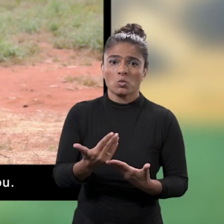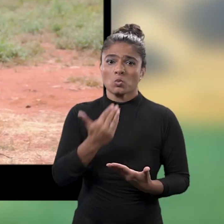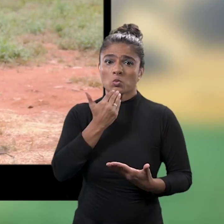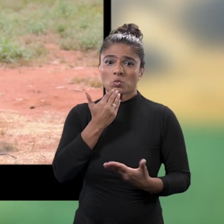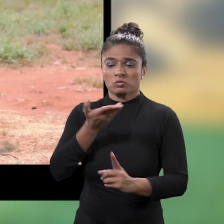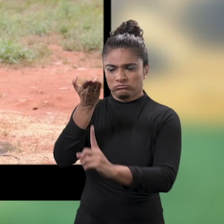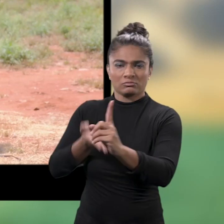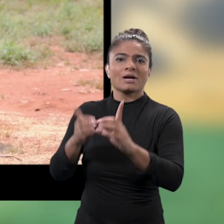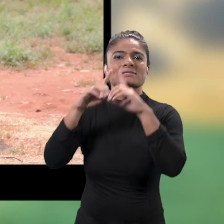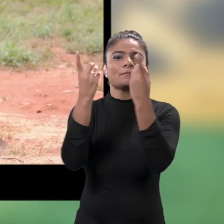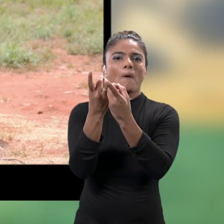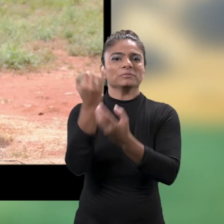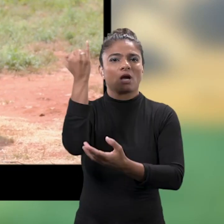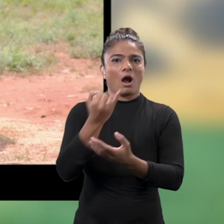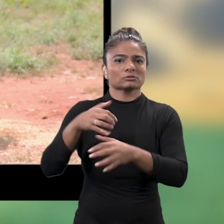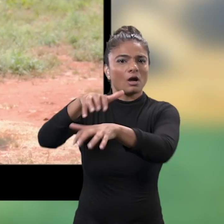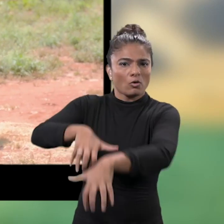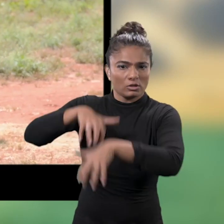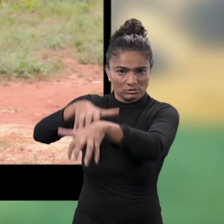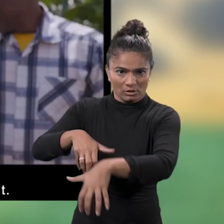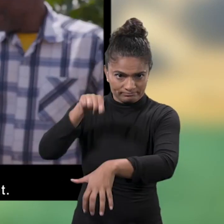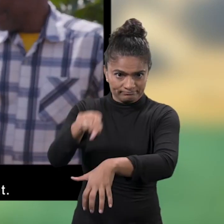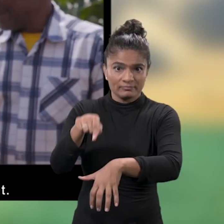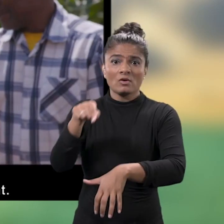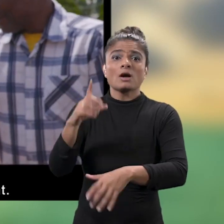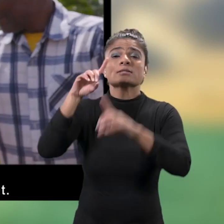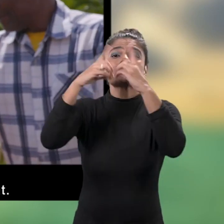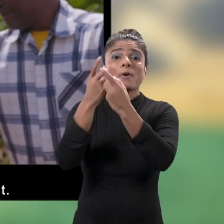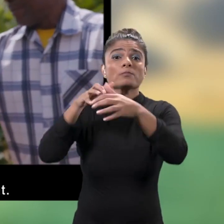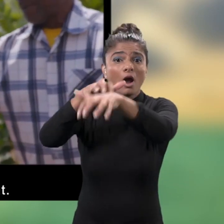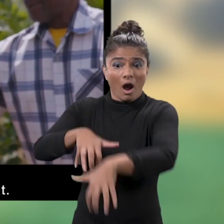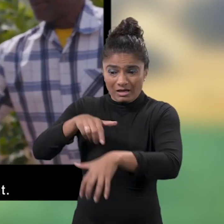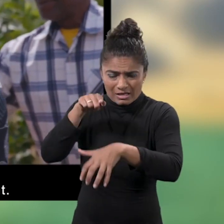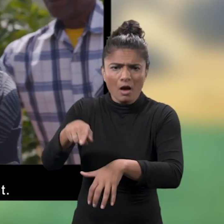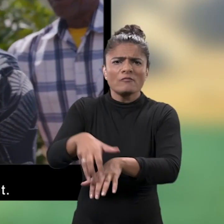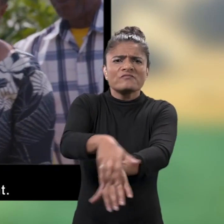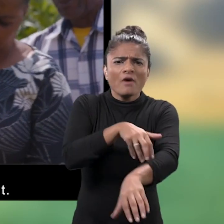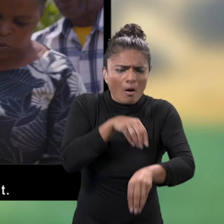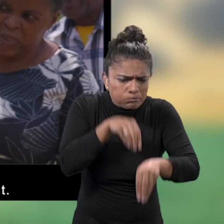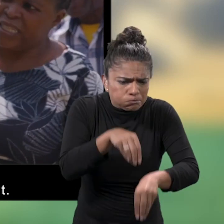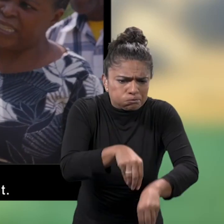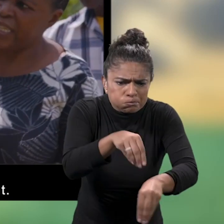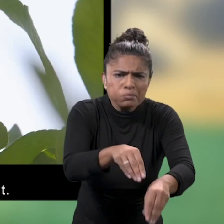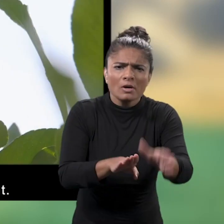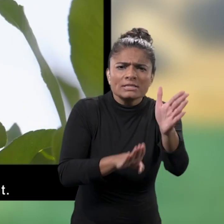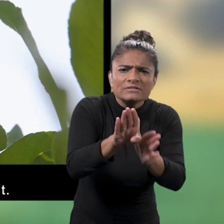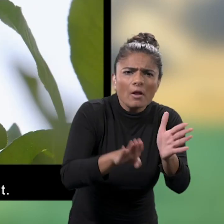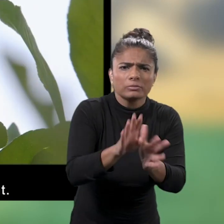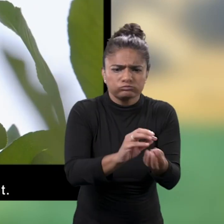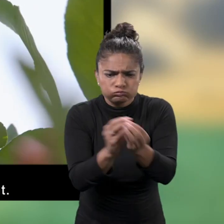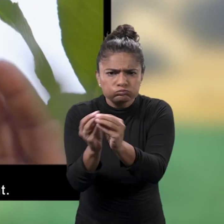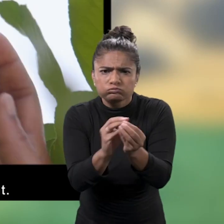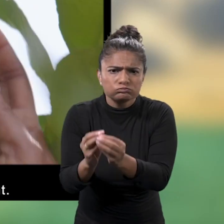ukuthokoza i-Department of Agriculture, ngithokoze i-Department of Agriculture through